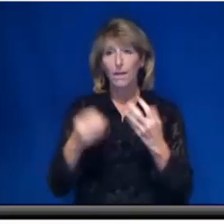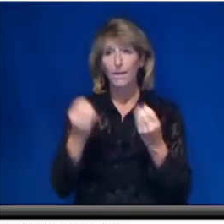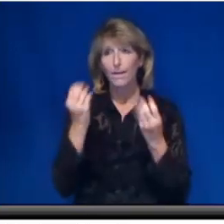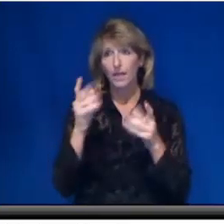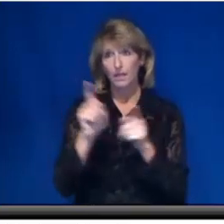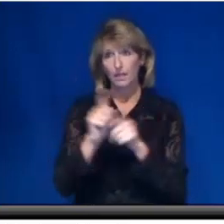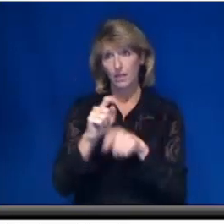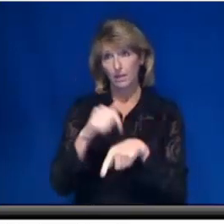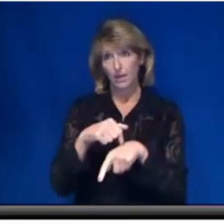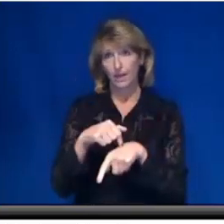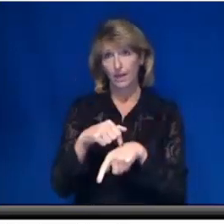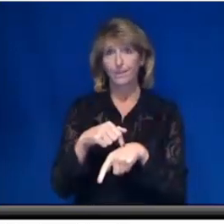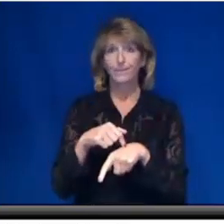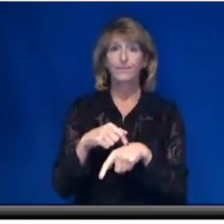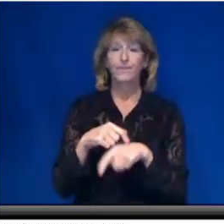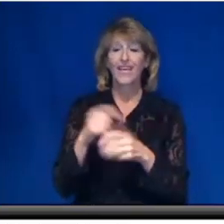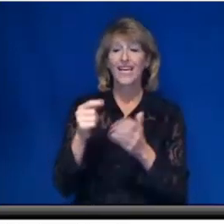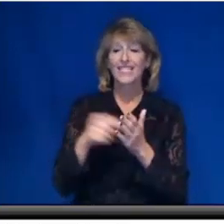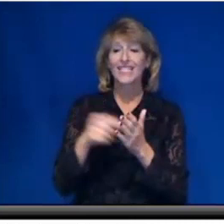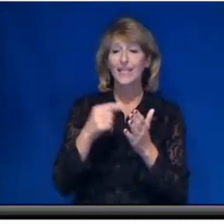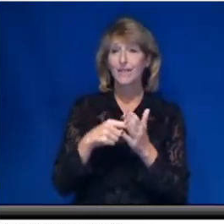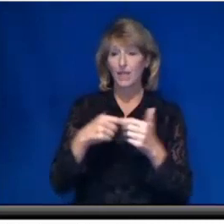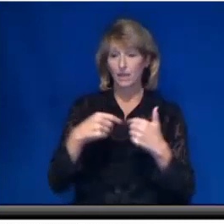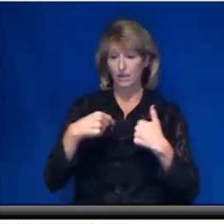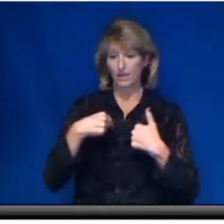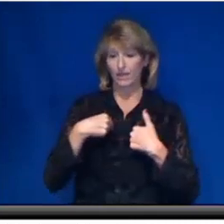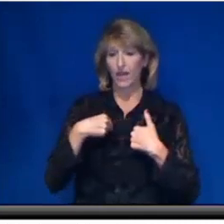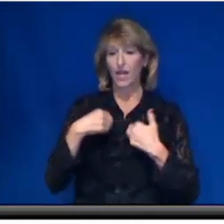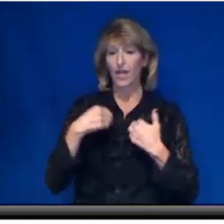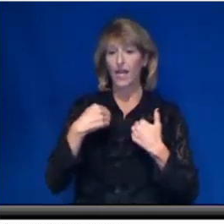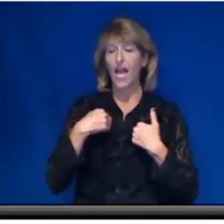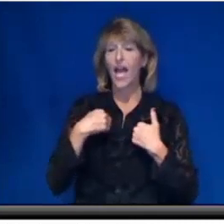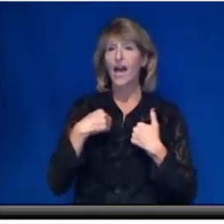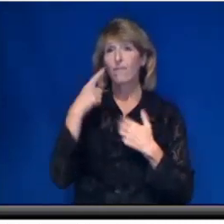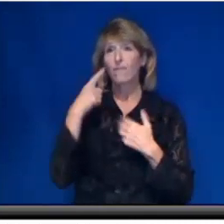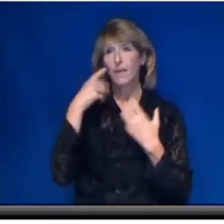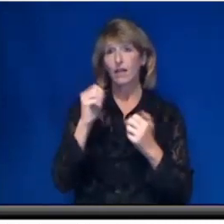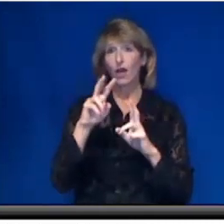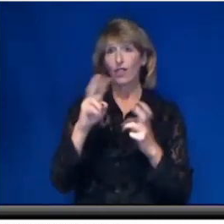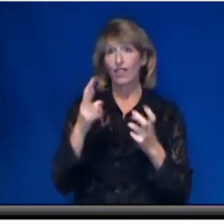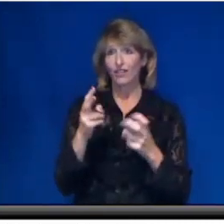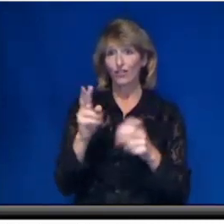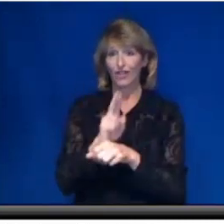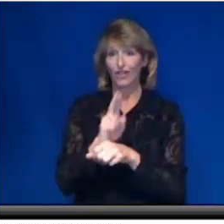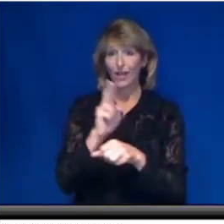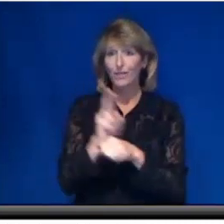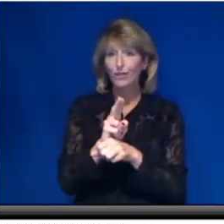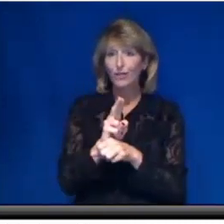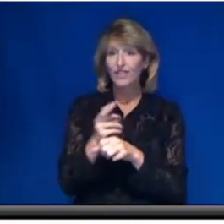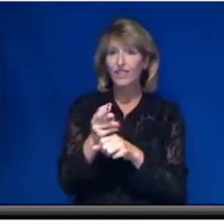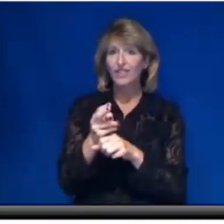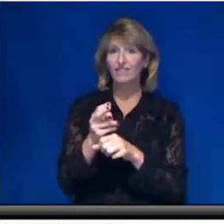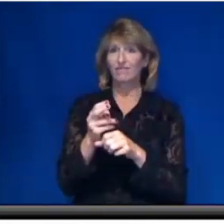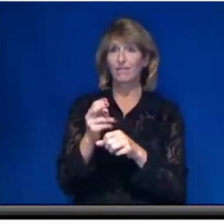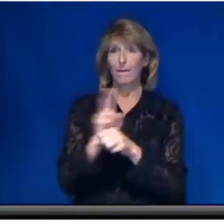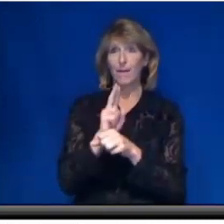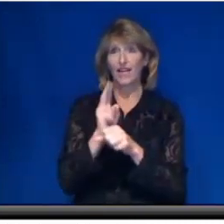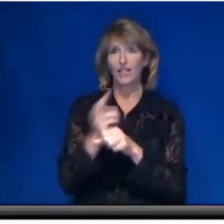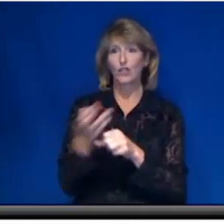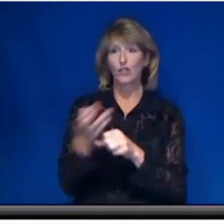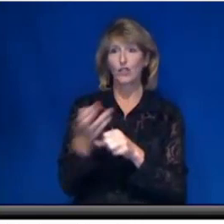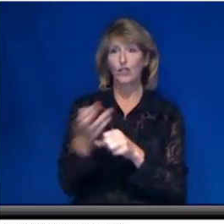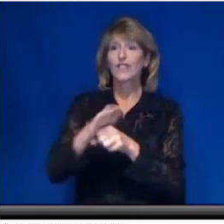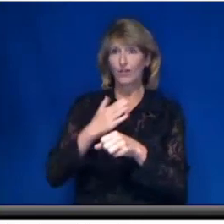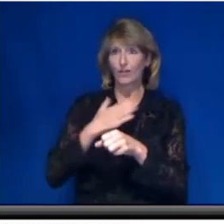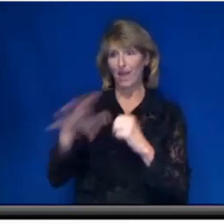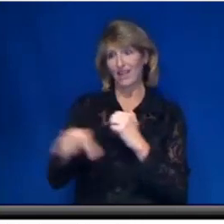might have additional disabilities. They might not just be deaf or have substance abuse issue. There may be other factors